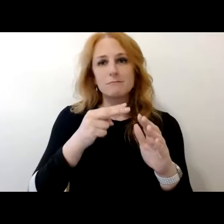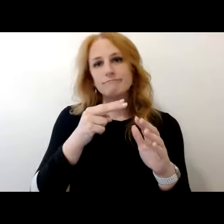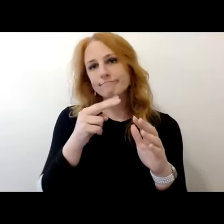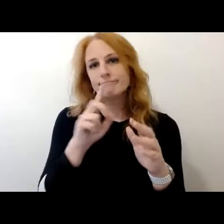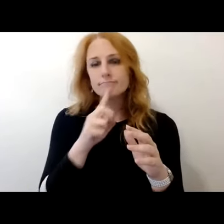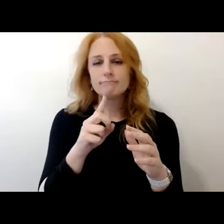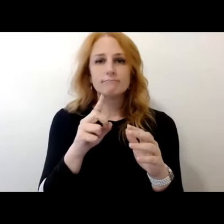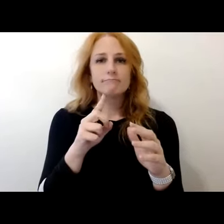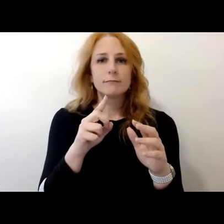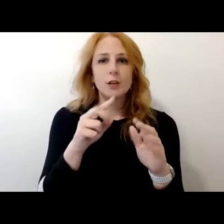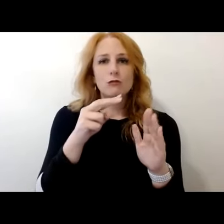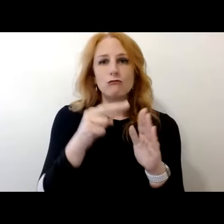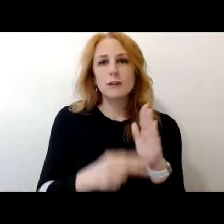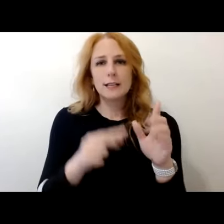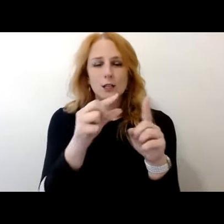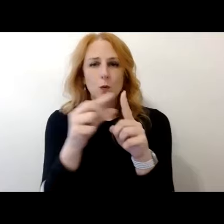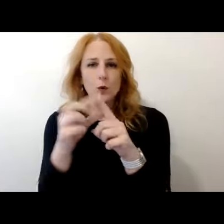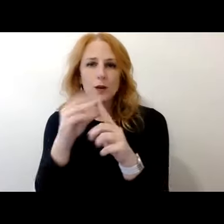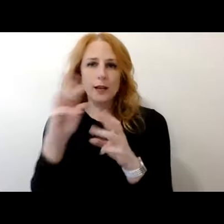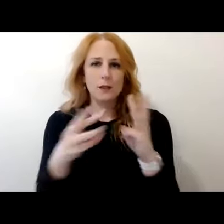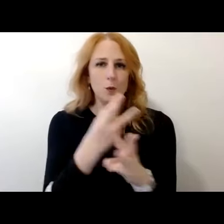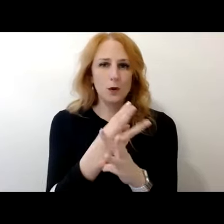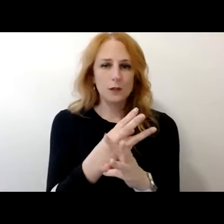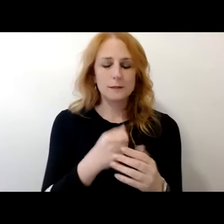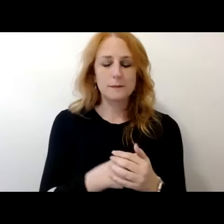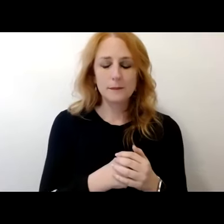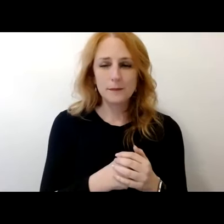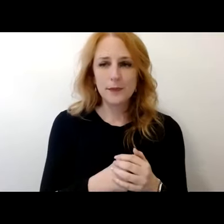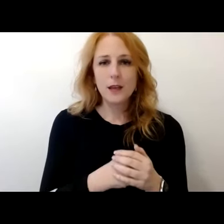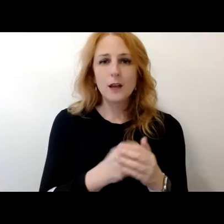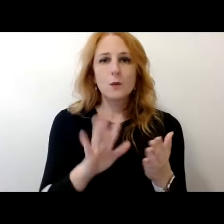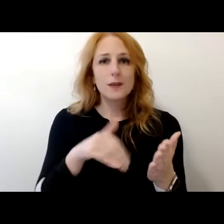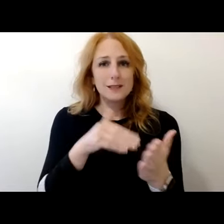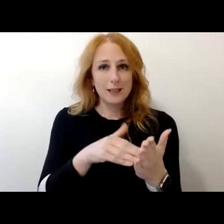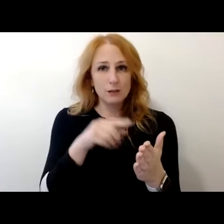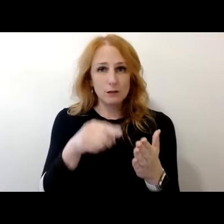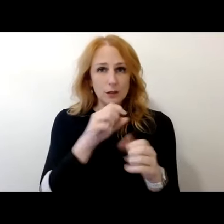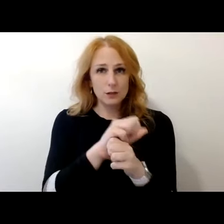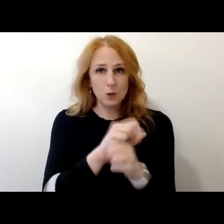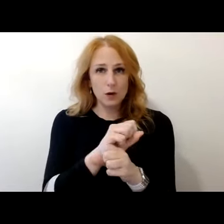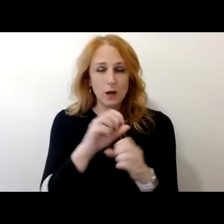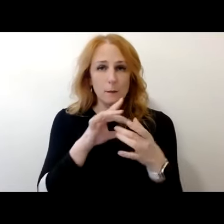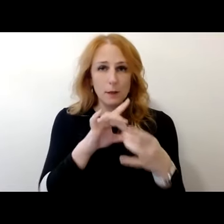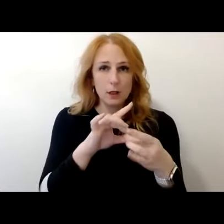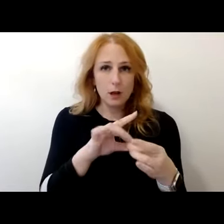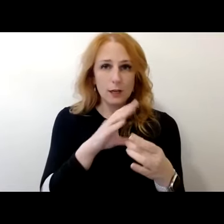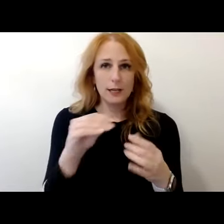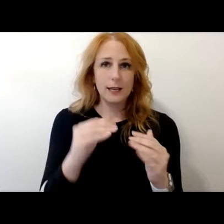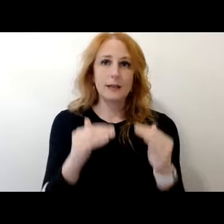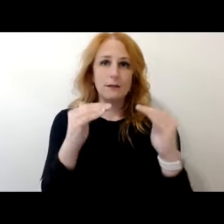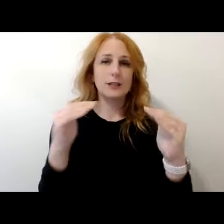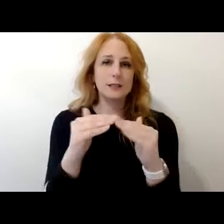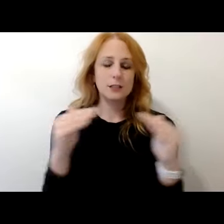and reading the word and the world, my apologies. We center this work in advancing belonging and justice as defined by our Othering and Belonging